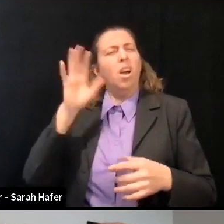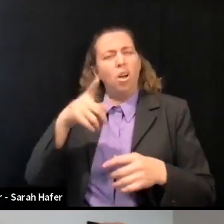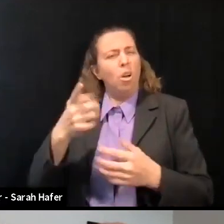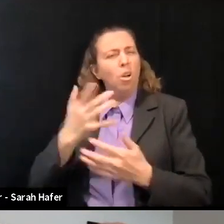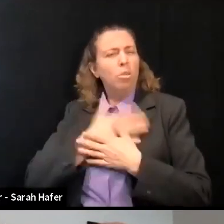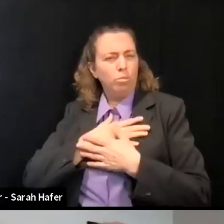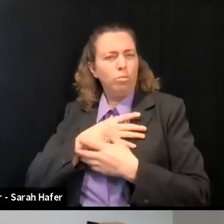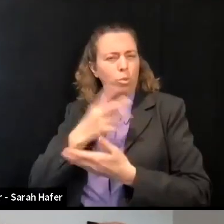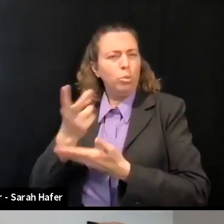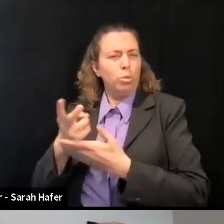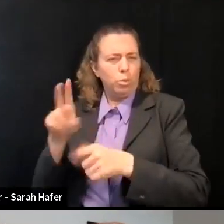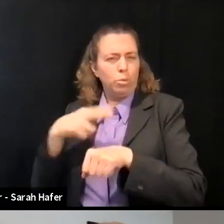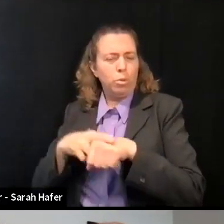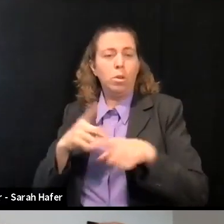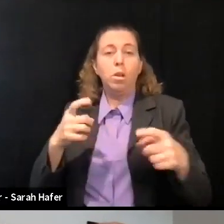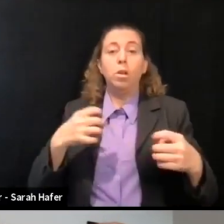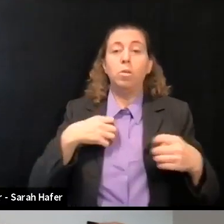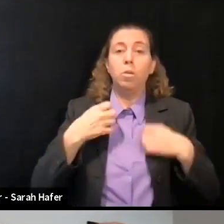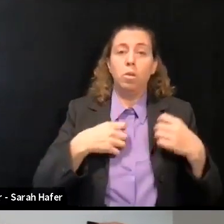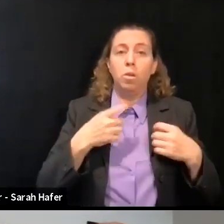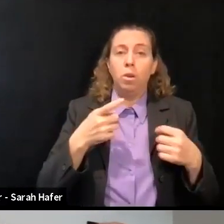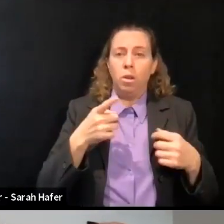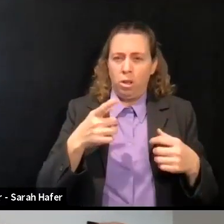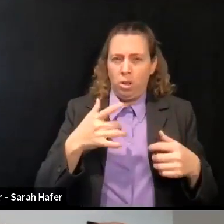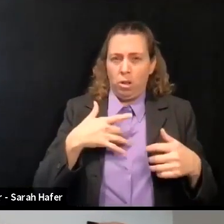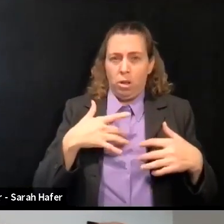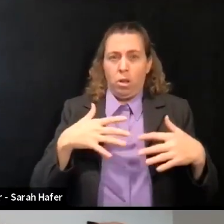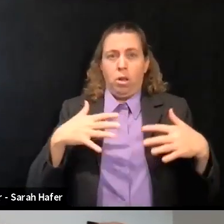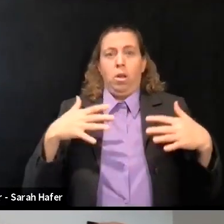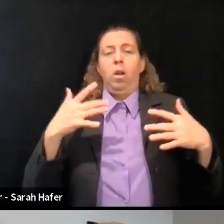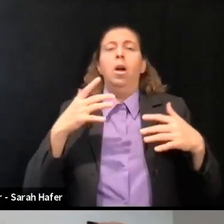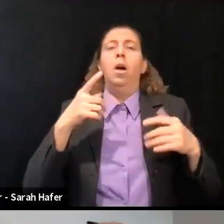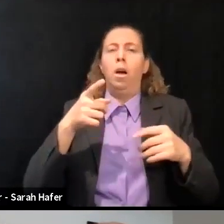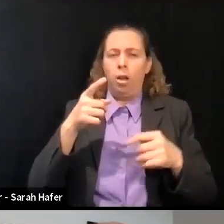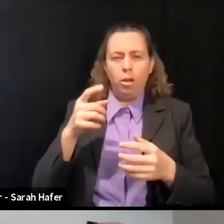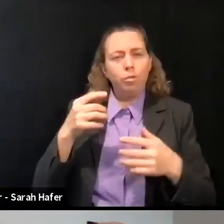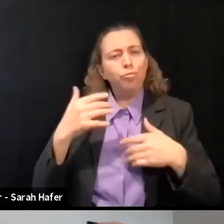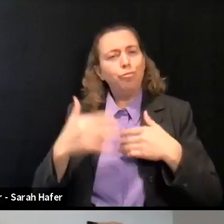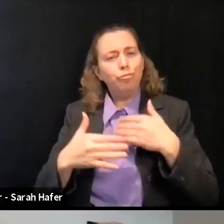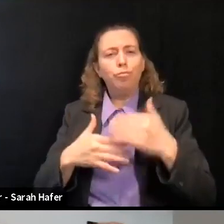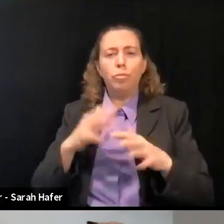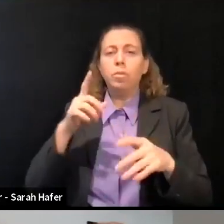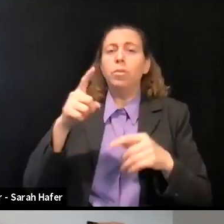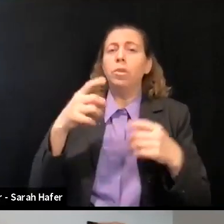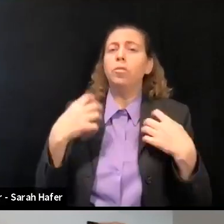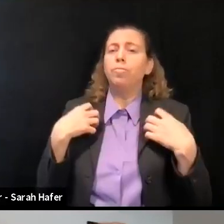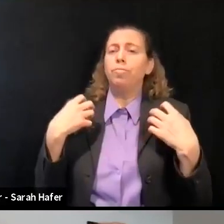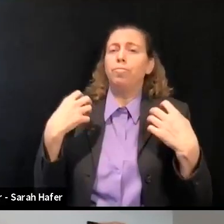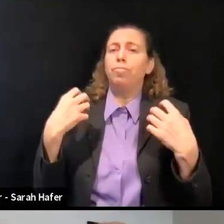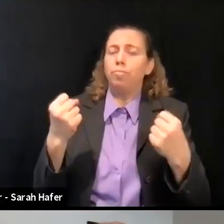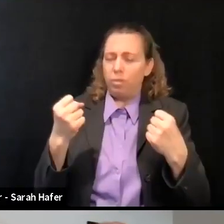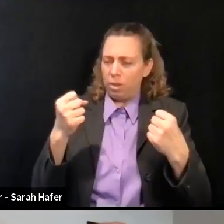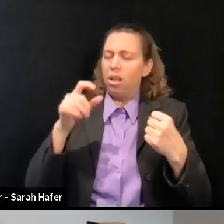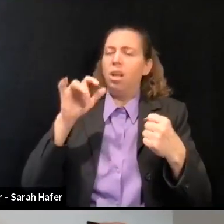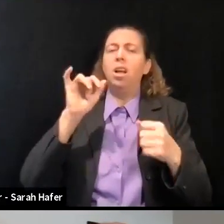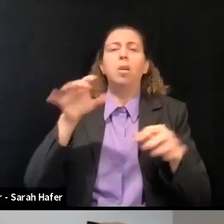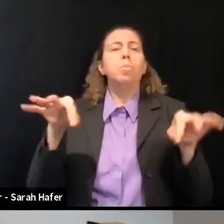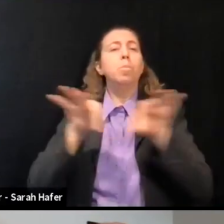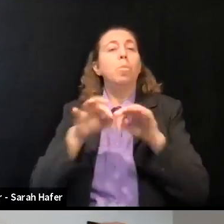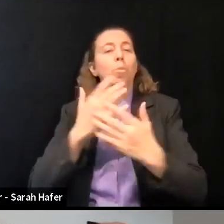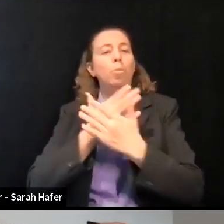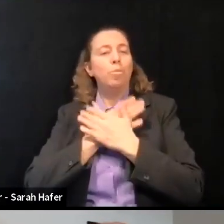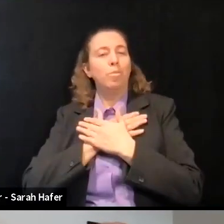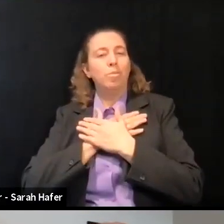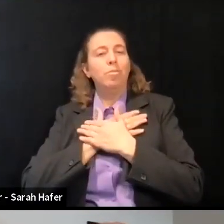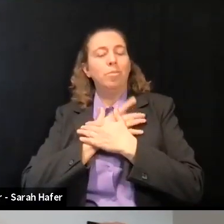be stronger, and for our emotional health, we need to rest as well. So I want to encourage